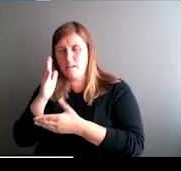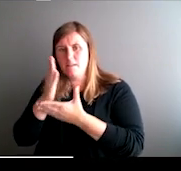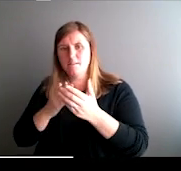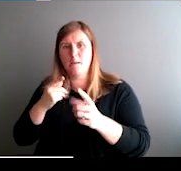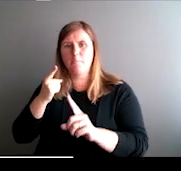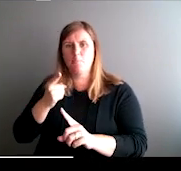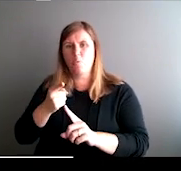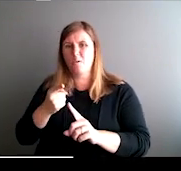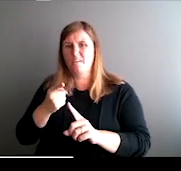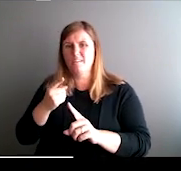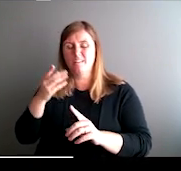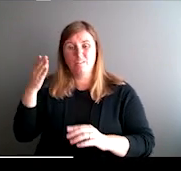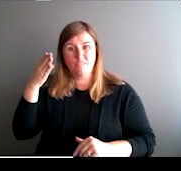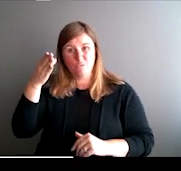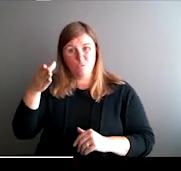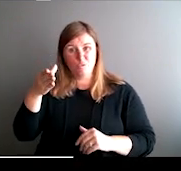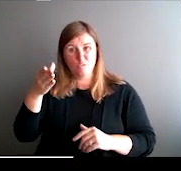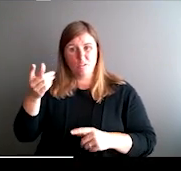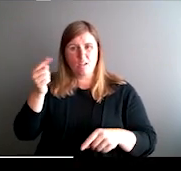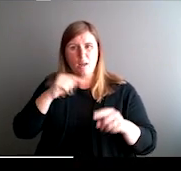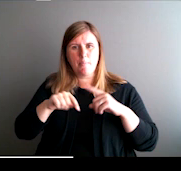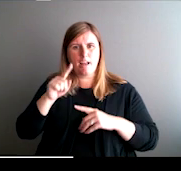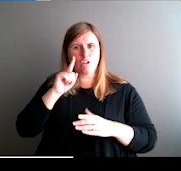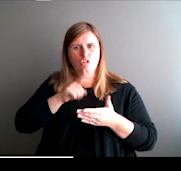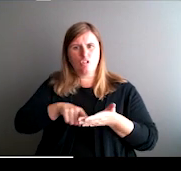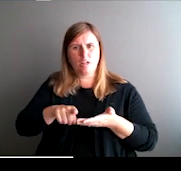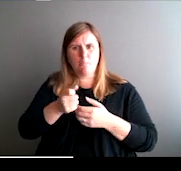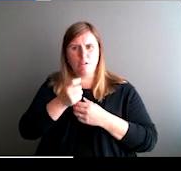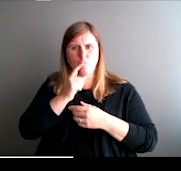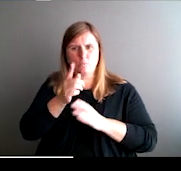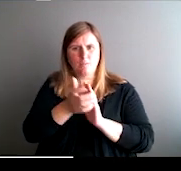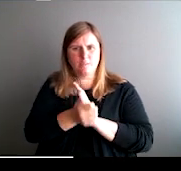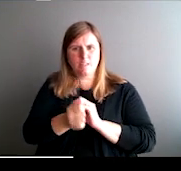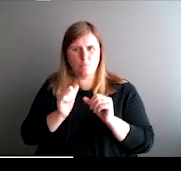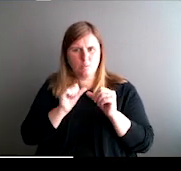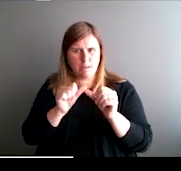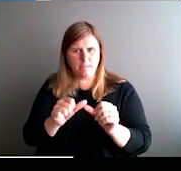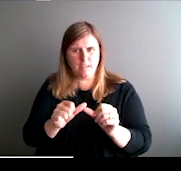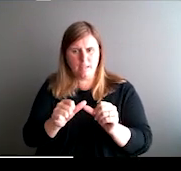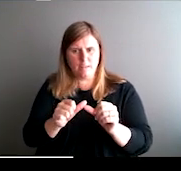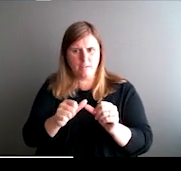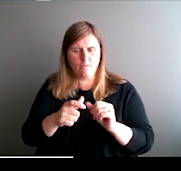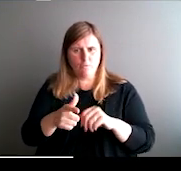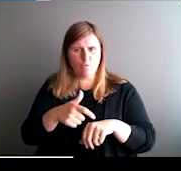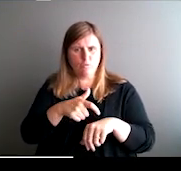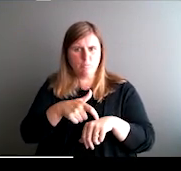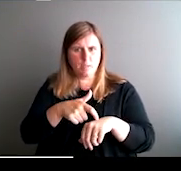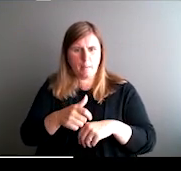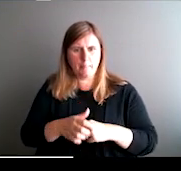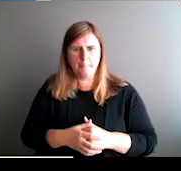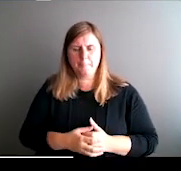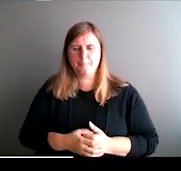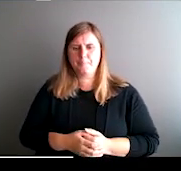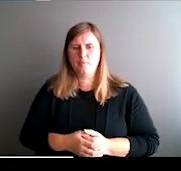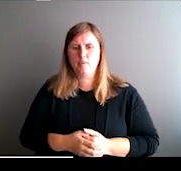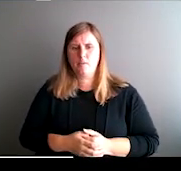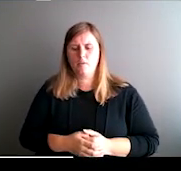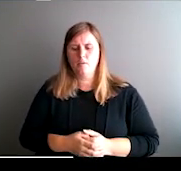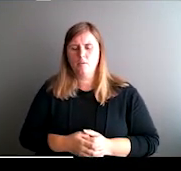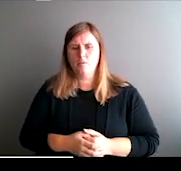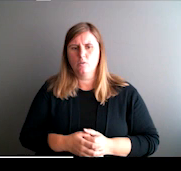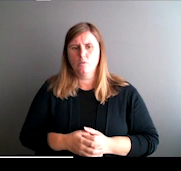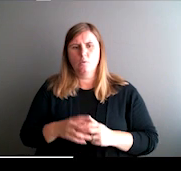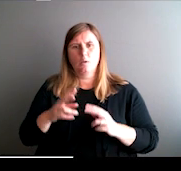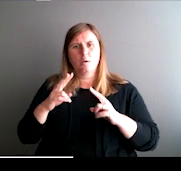point in the future, come back and check to make sure that the skill was maintained for a bit of time. You want to pair